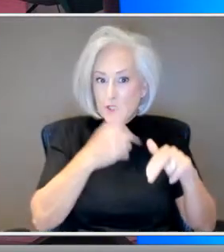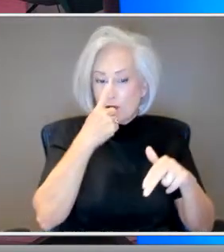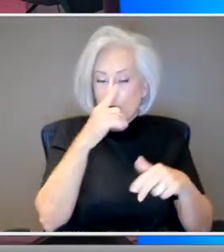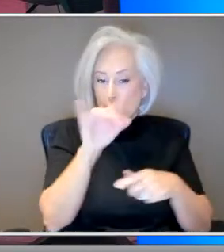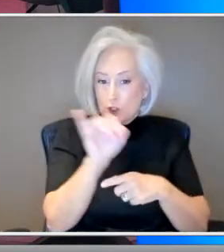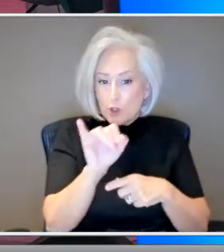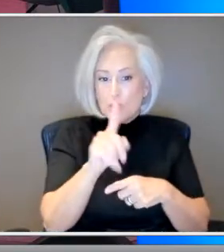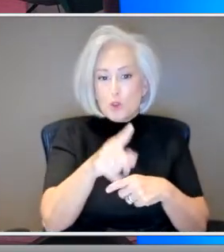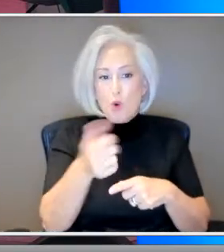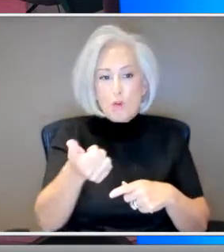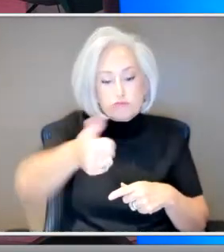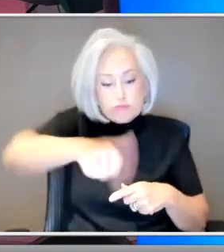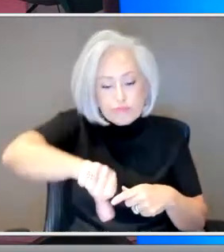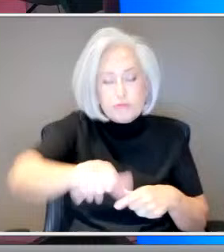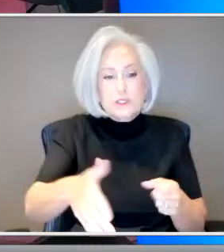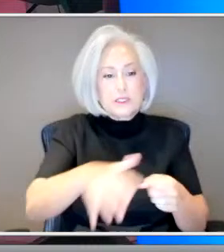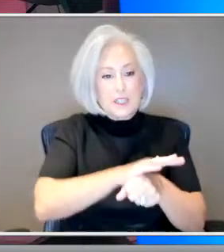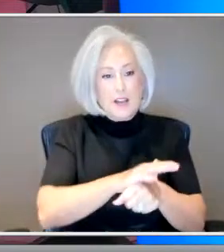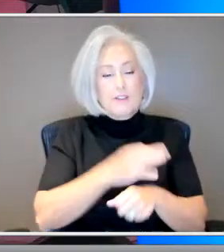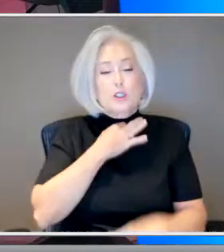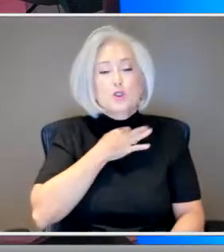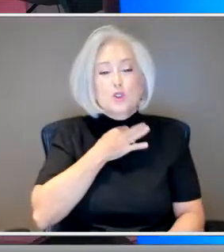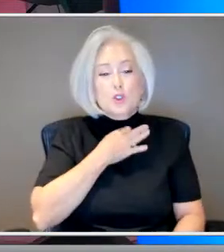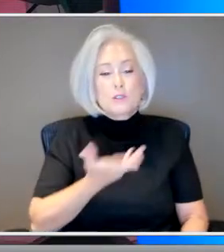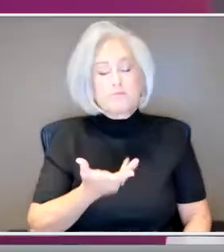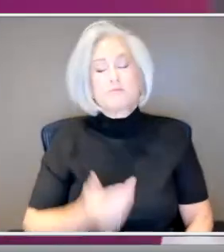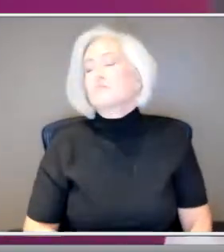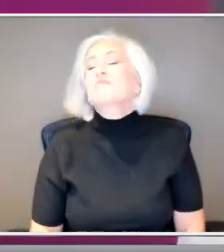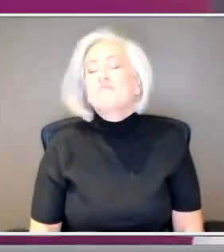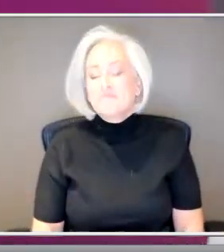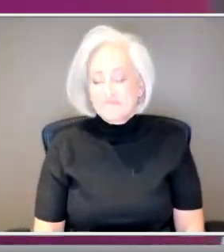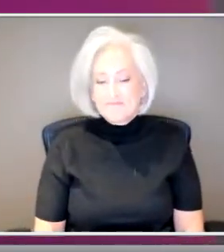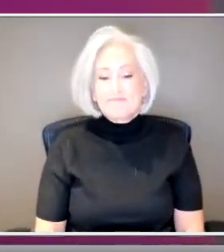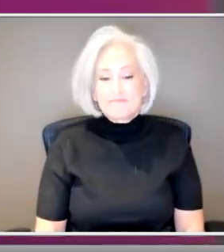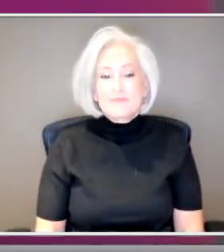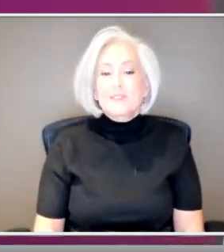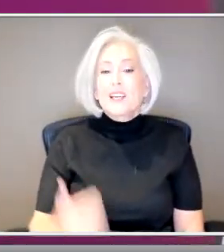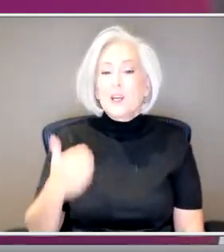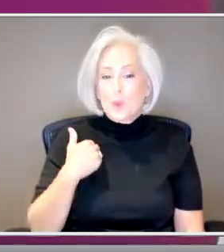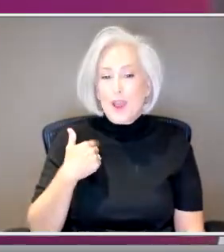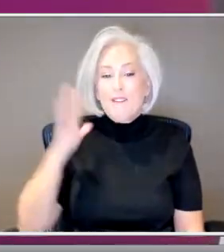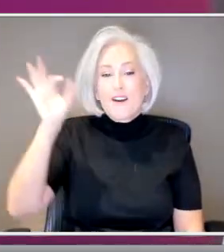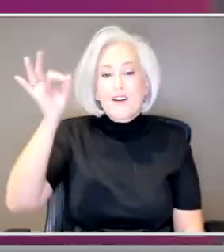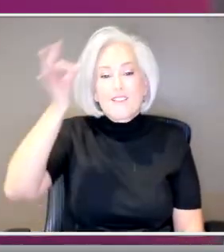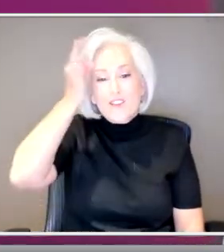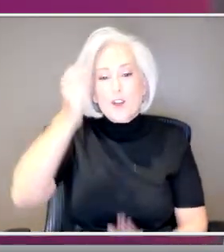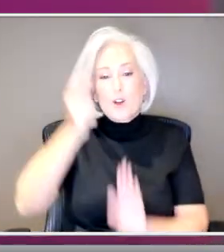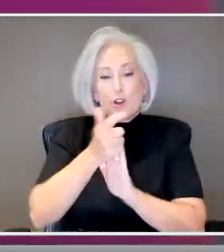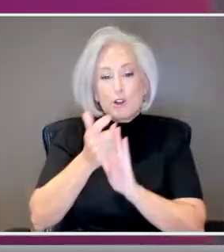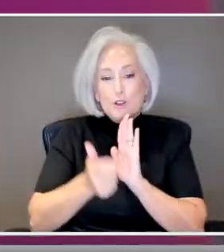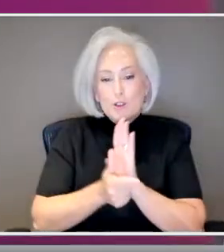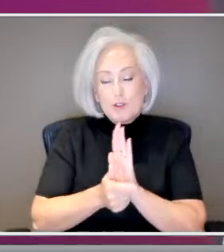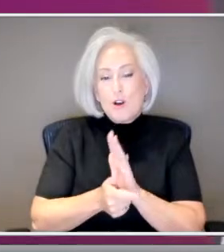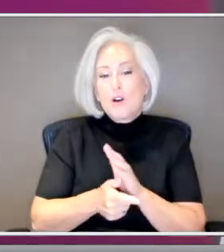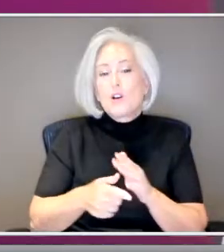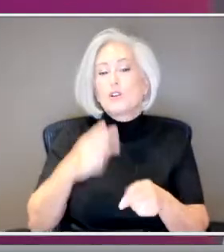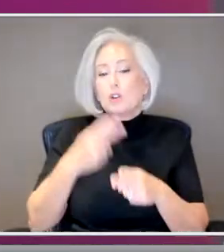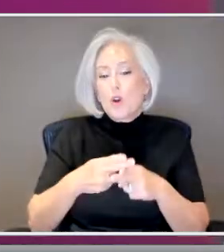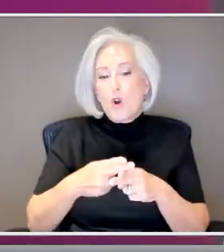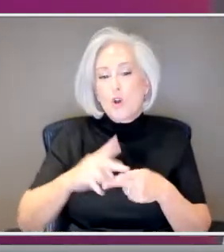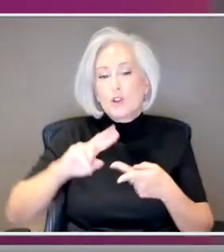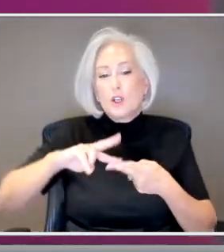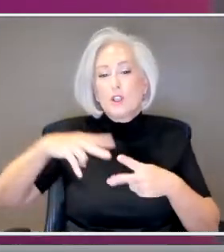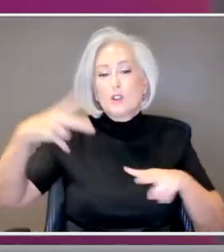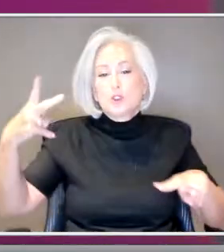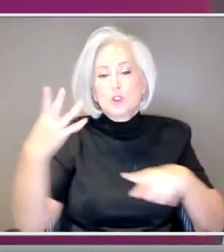a great question. Shobana. Yeah. So there's a federal legislation called Genetic Information Non-Discrimination